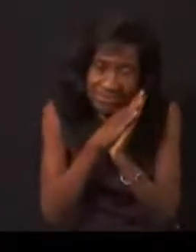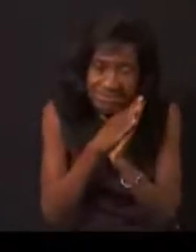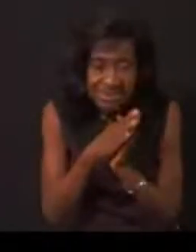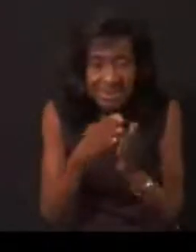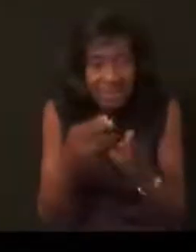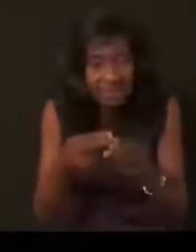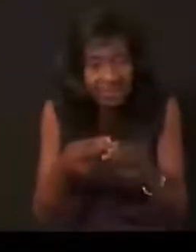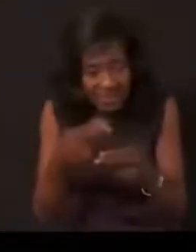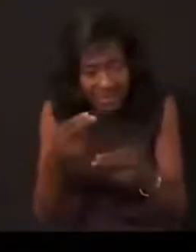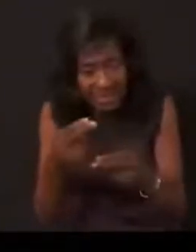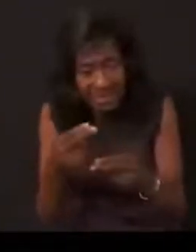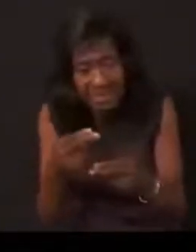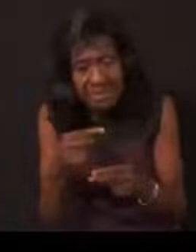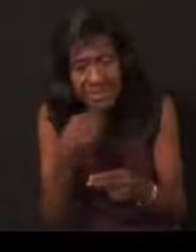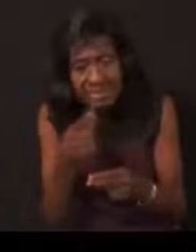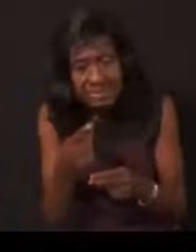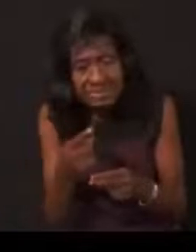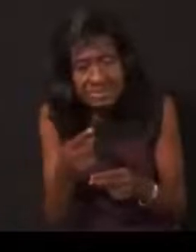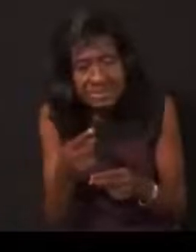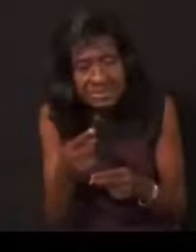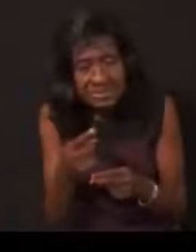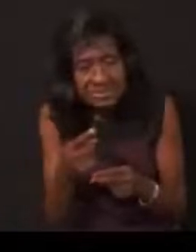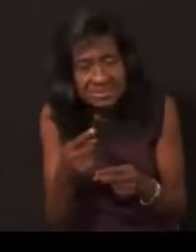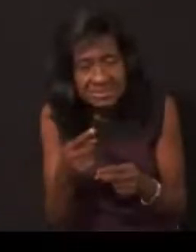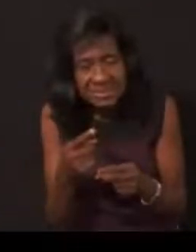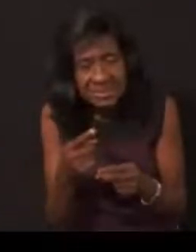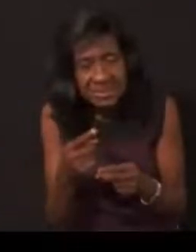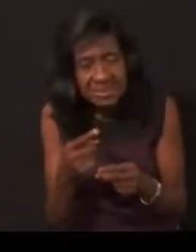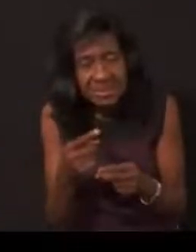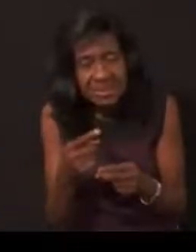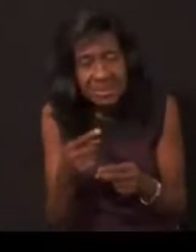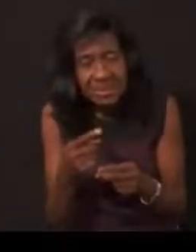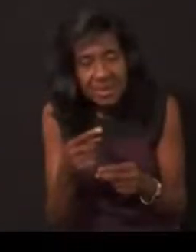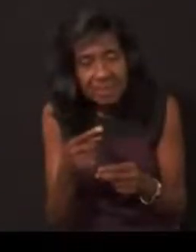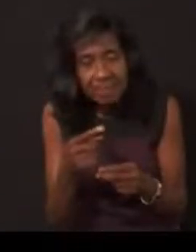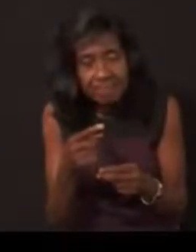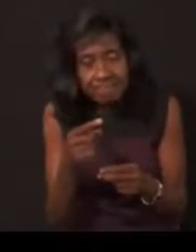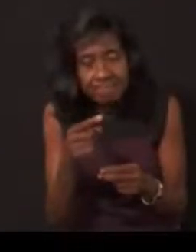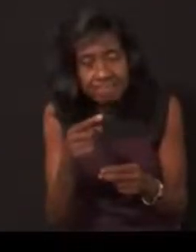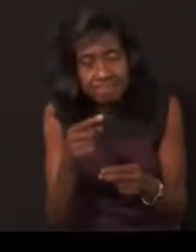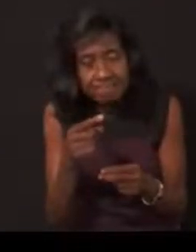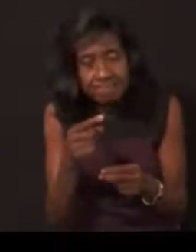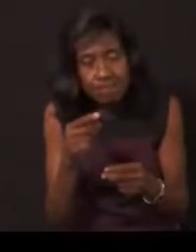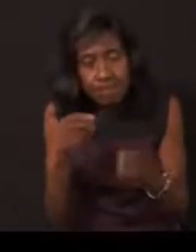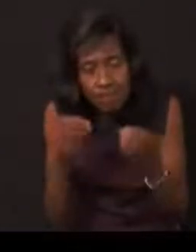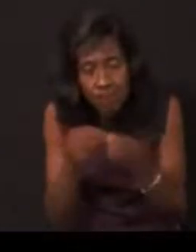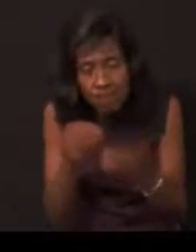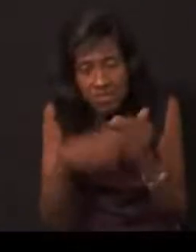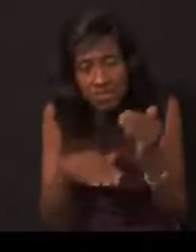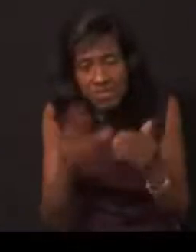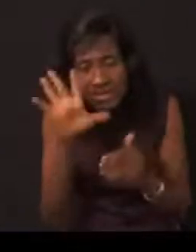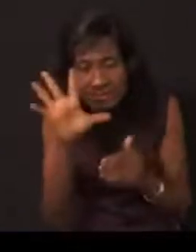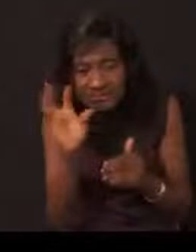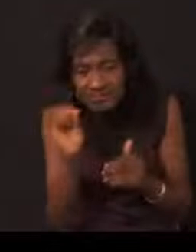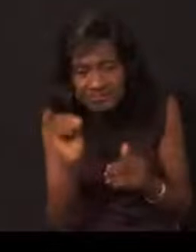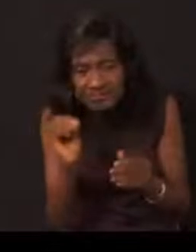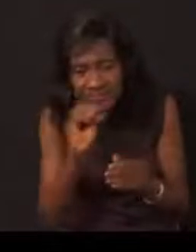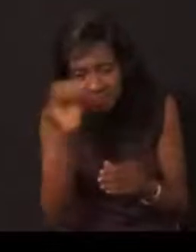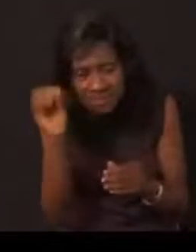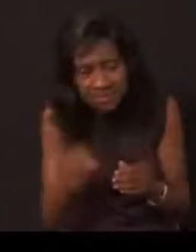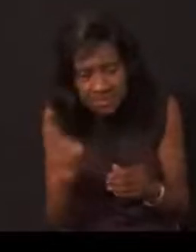care and our ventilated bed capacity is several times, not just 50%, but several times that of many countries